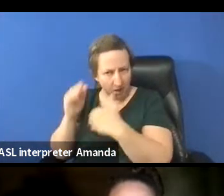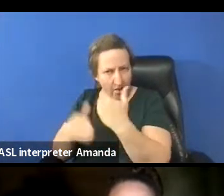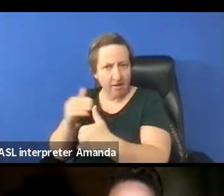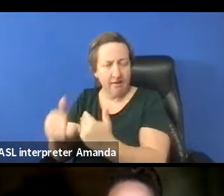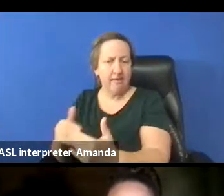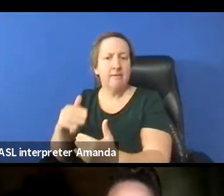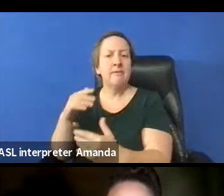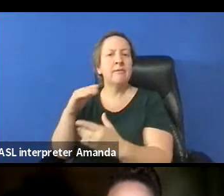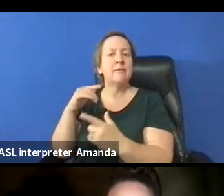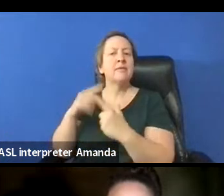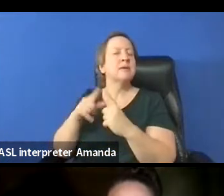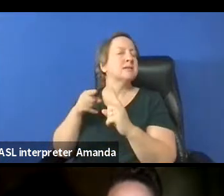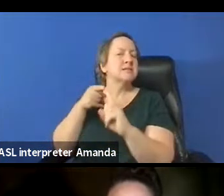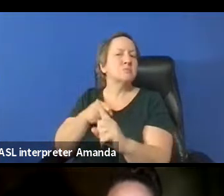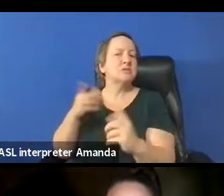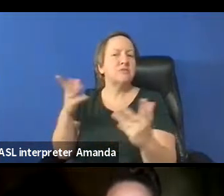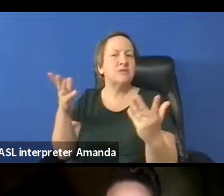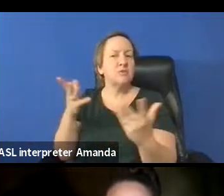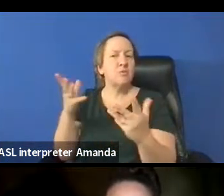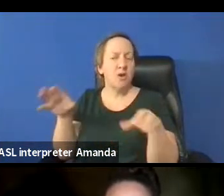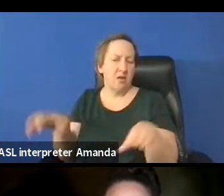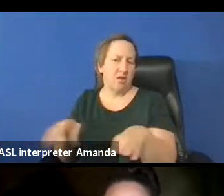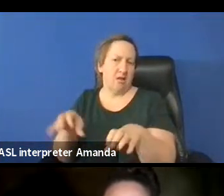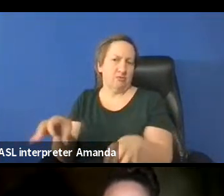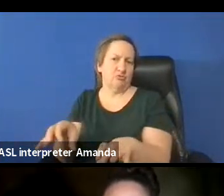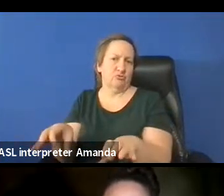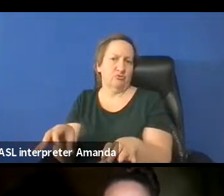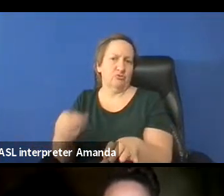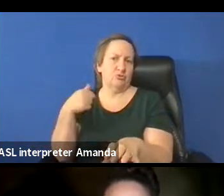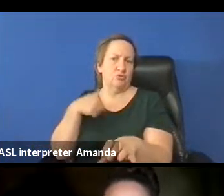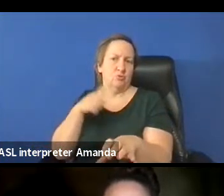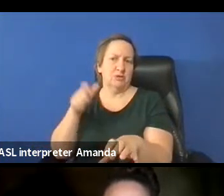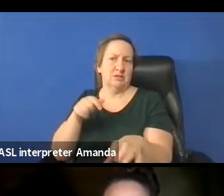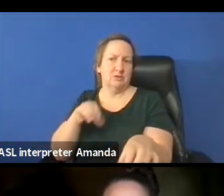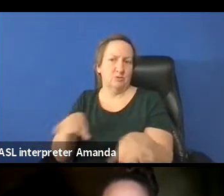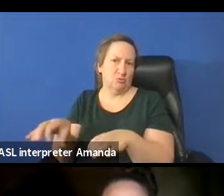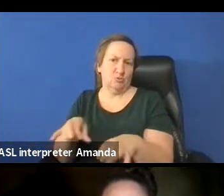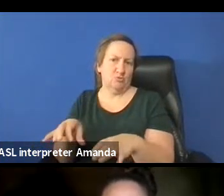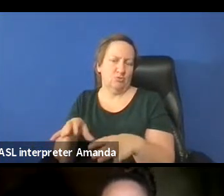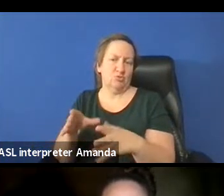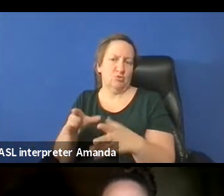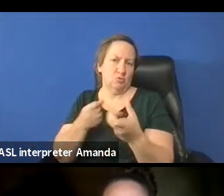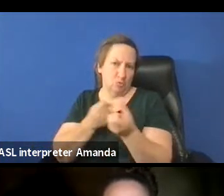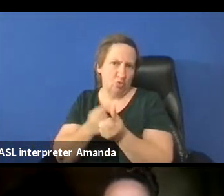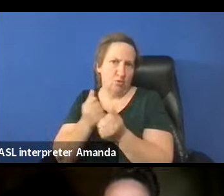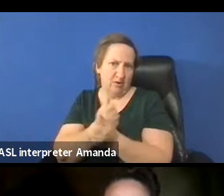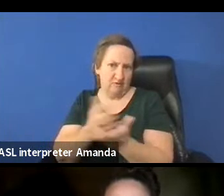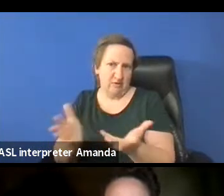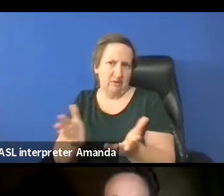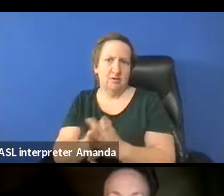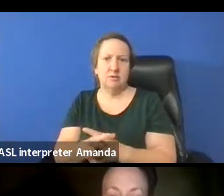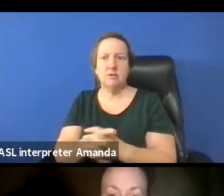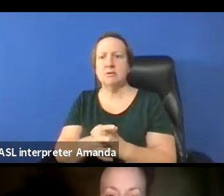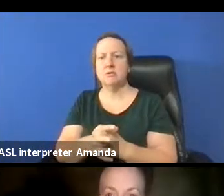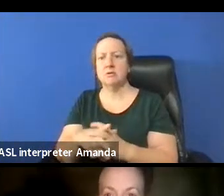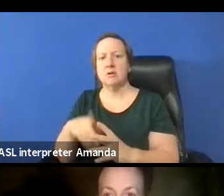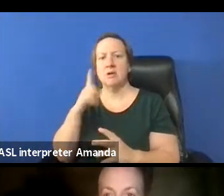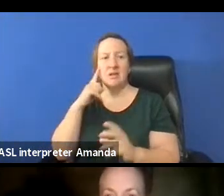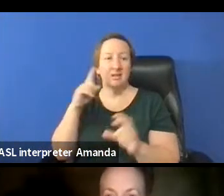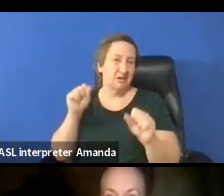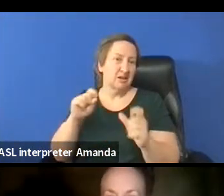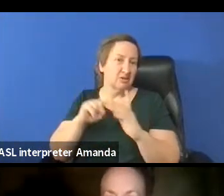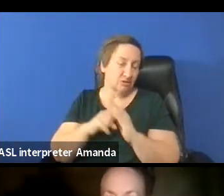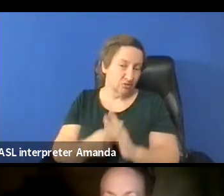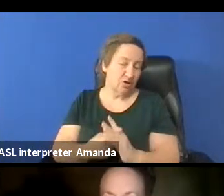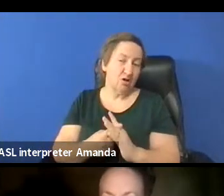specific actions that need to be taken to support all that. And I think we can really start putting